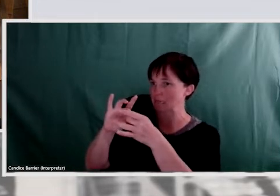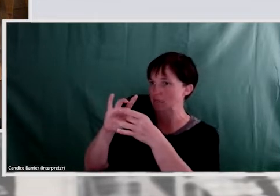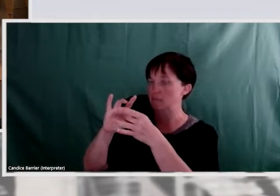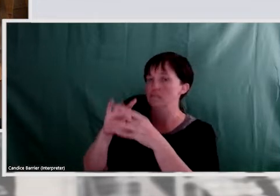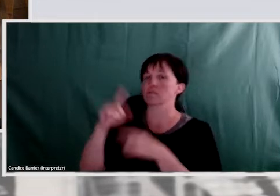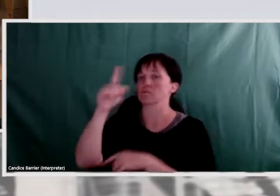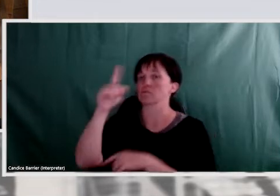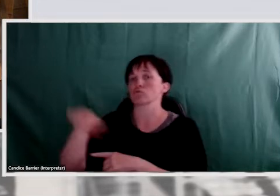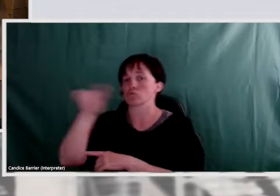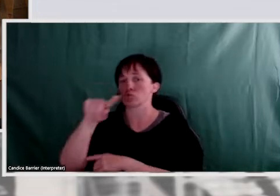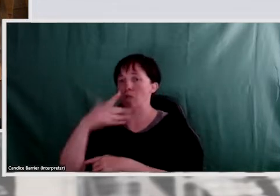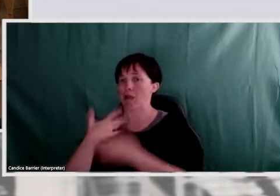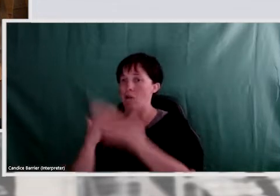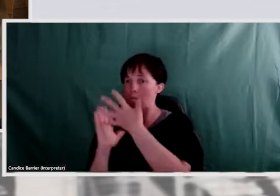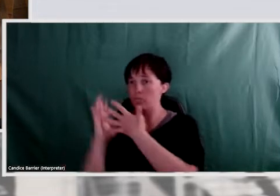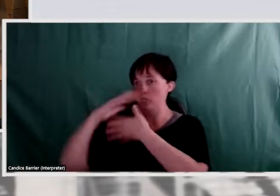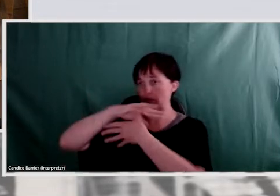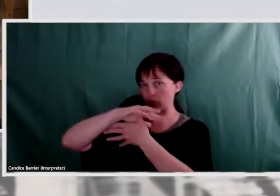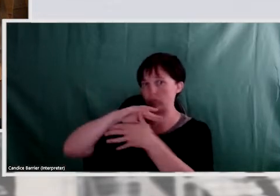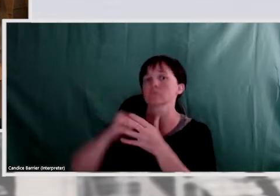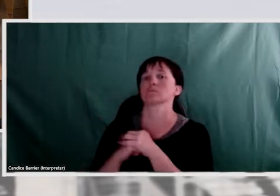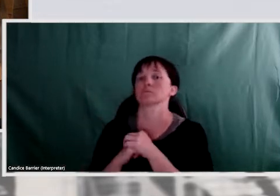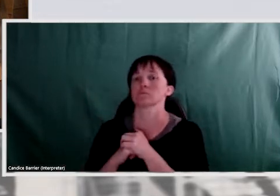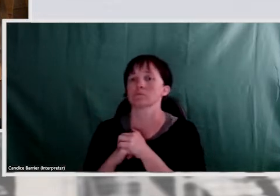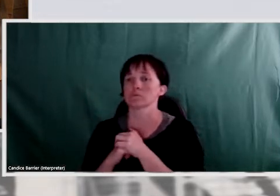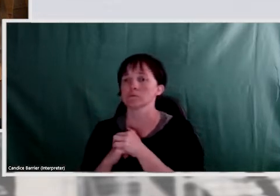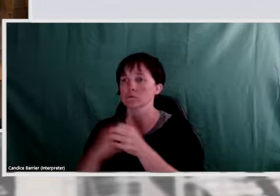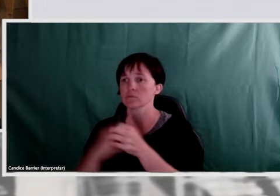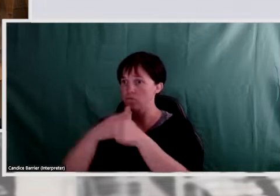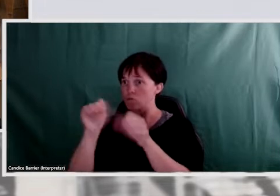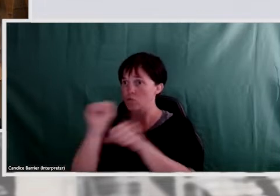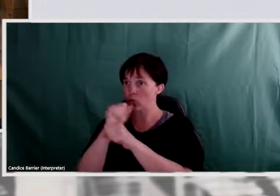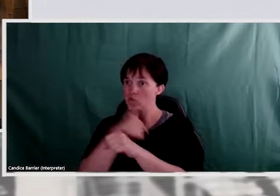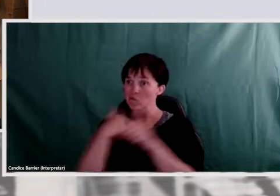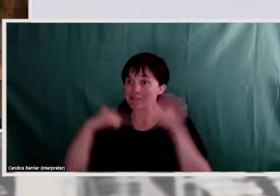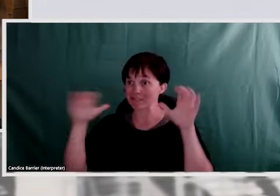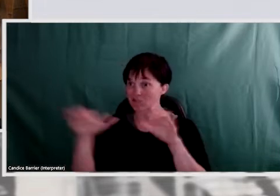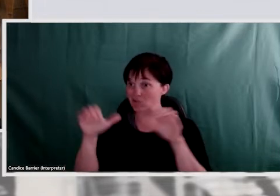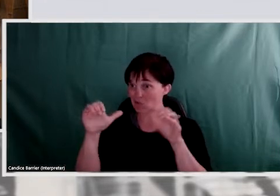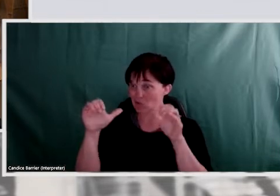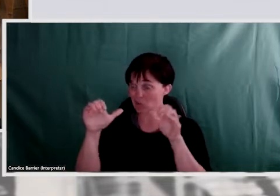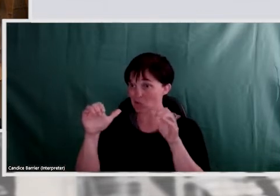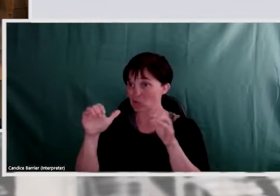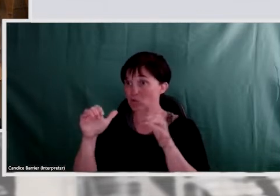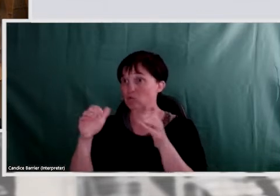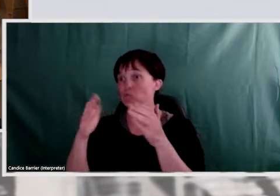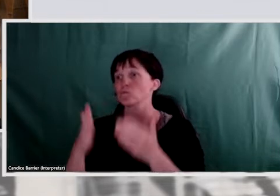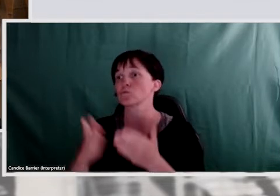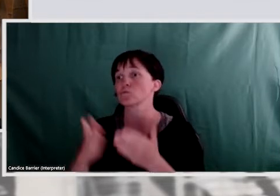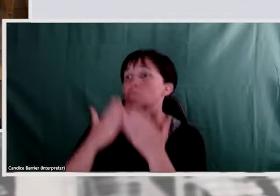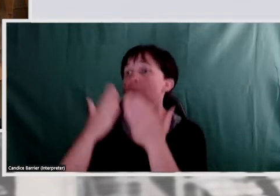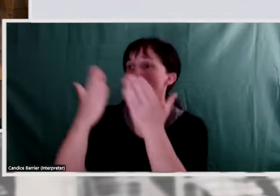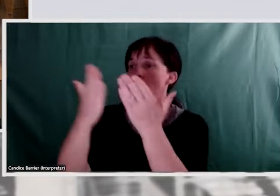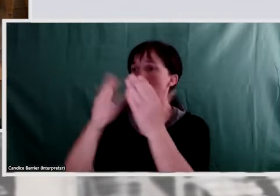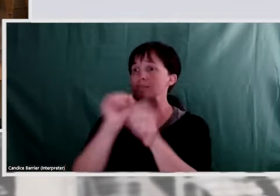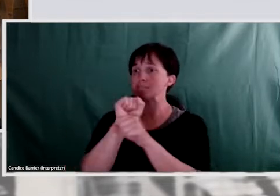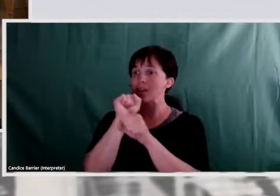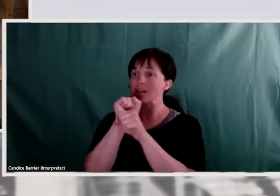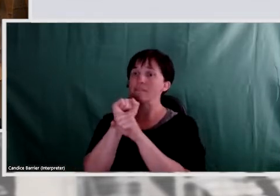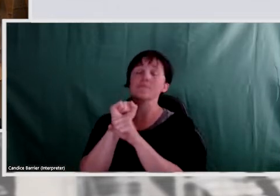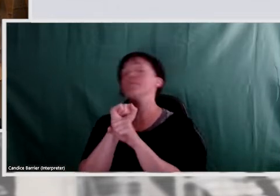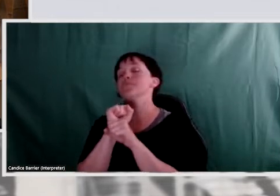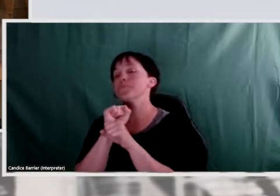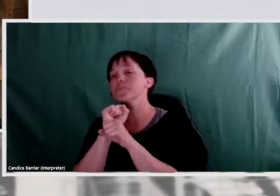priorities. First, the work that we do to promote safety and wellness among older adults